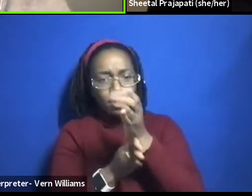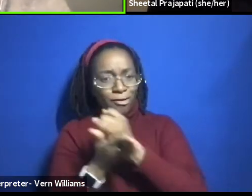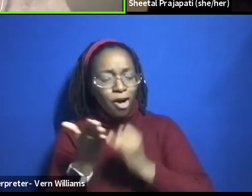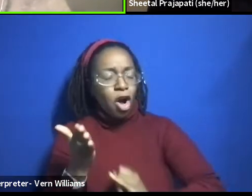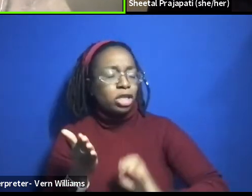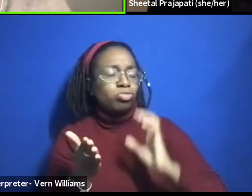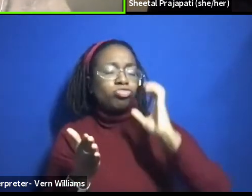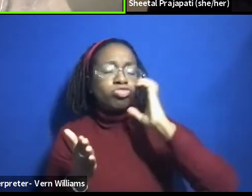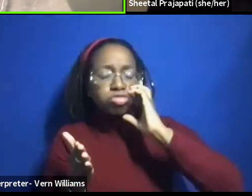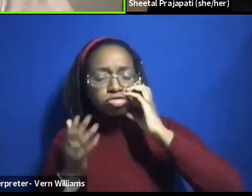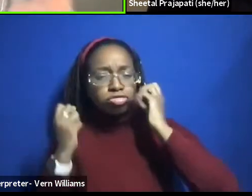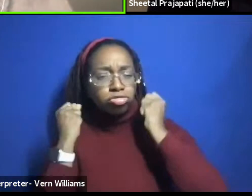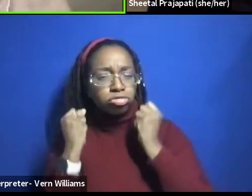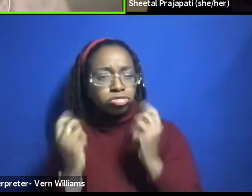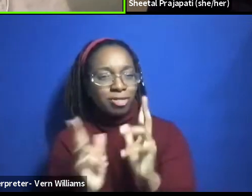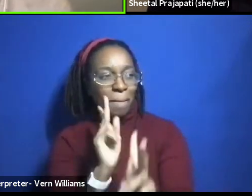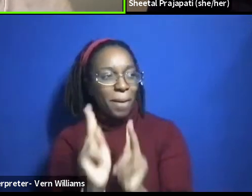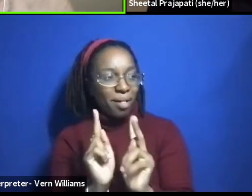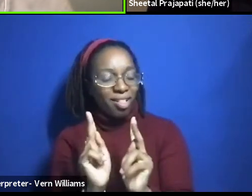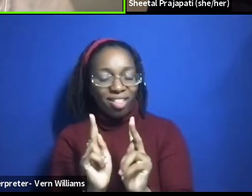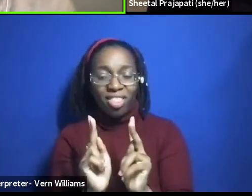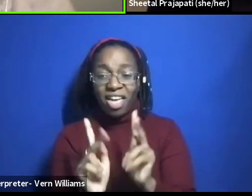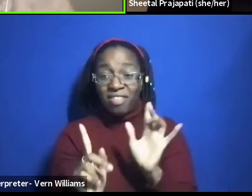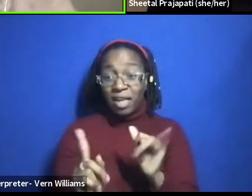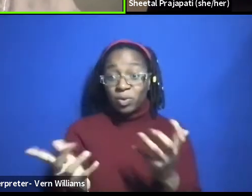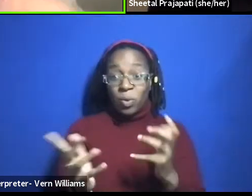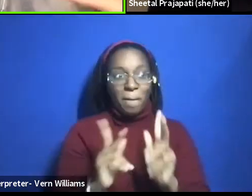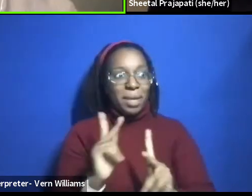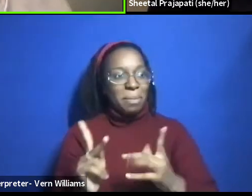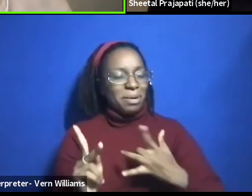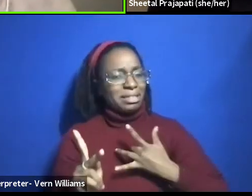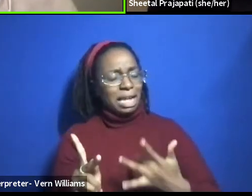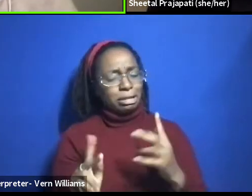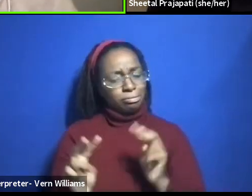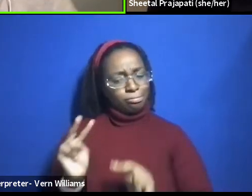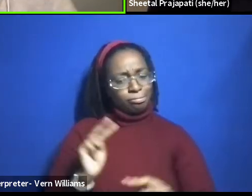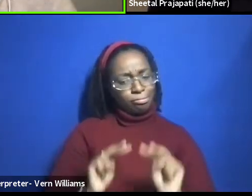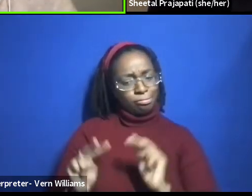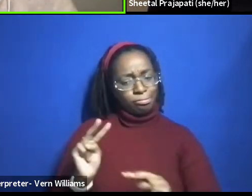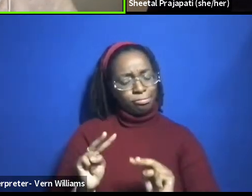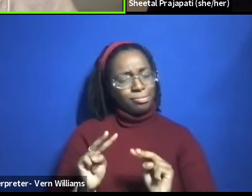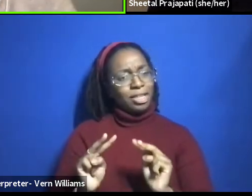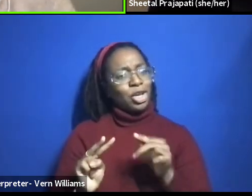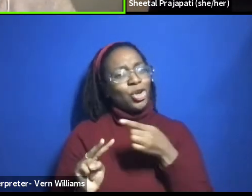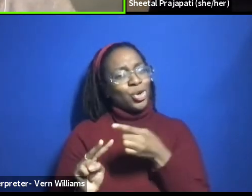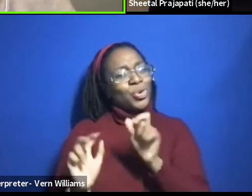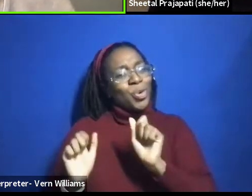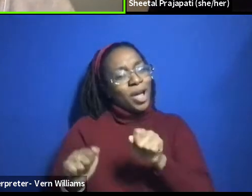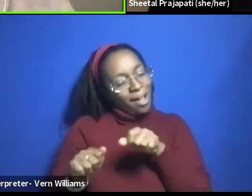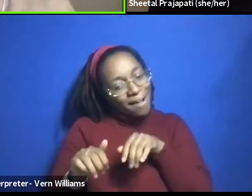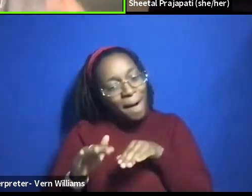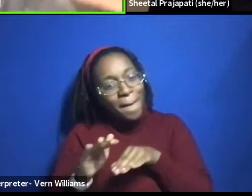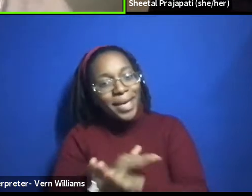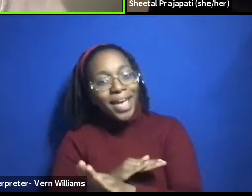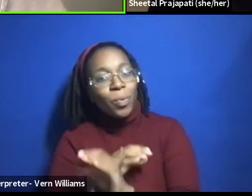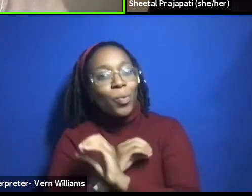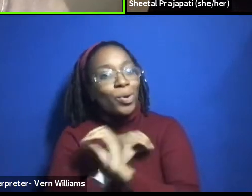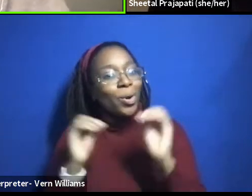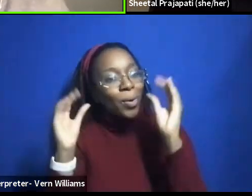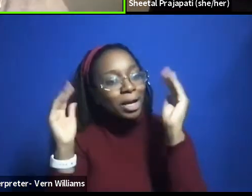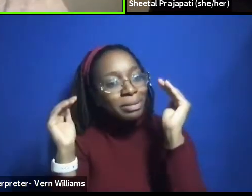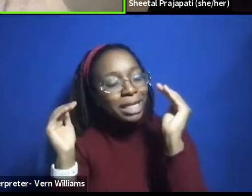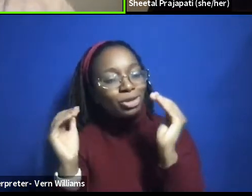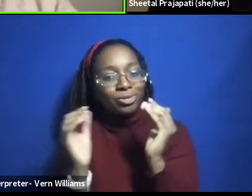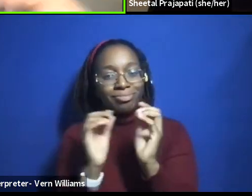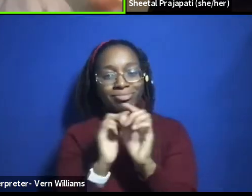argued that enriches any field. Like coming with a completely unexpected like perspective on a new field,